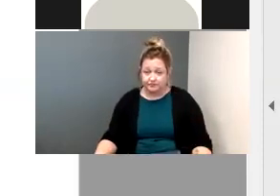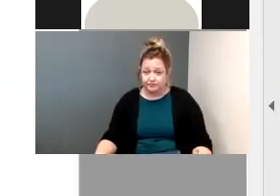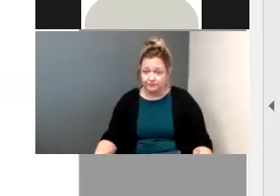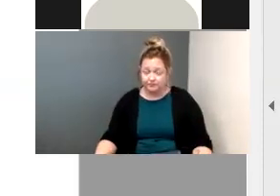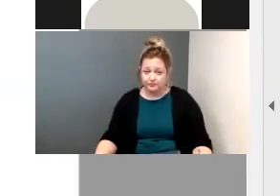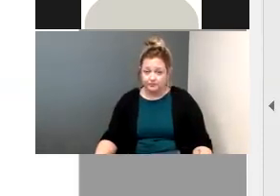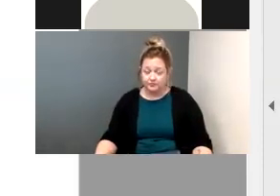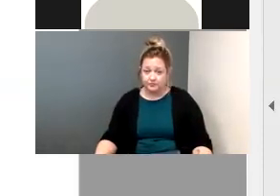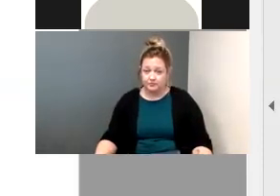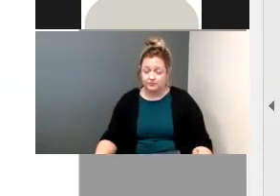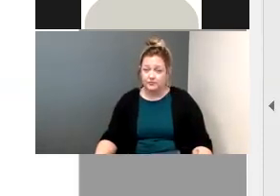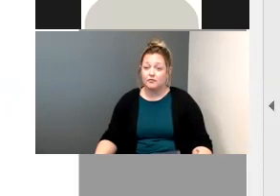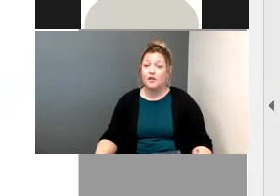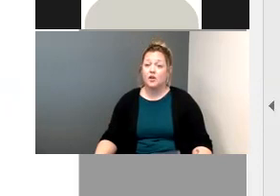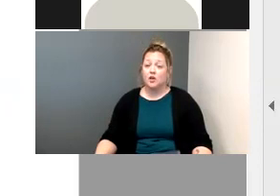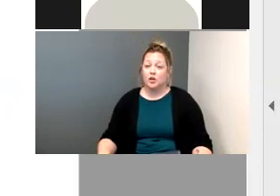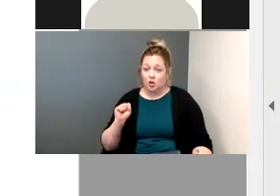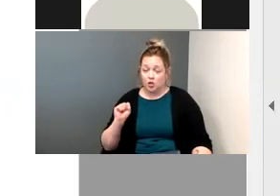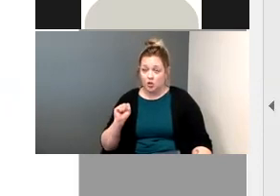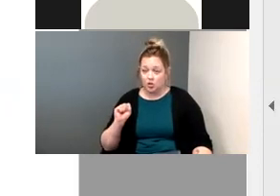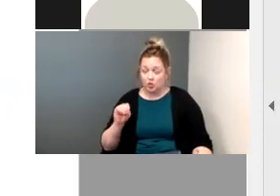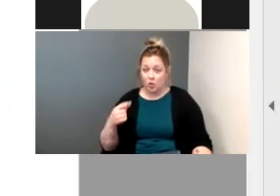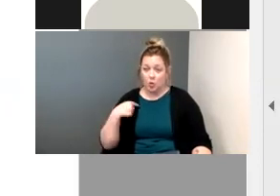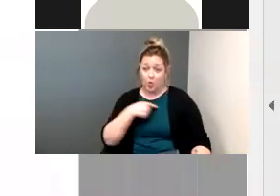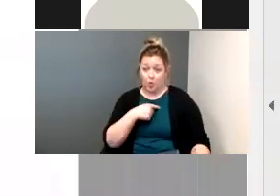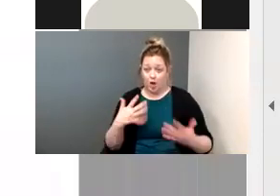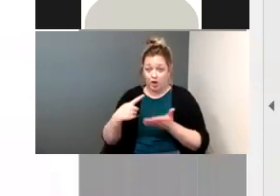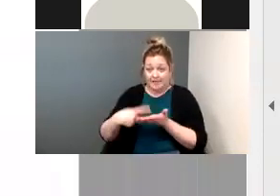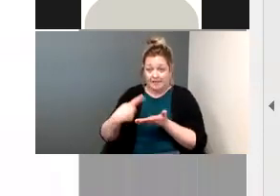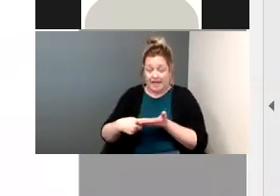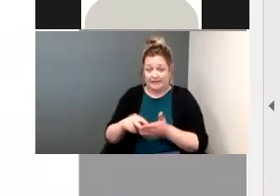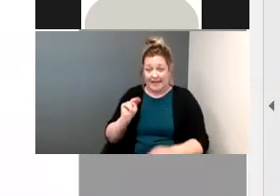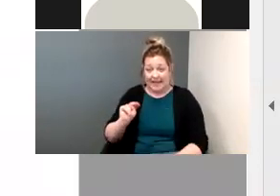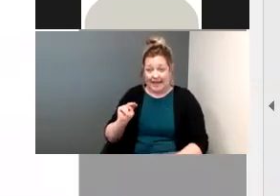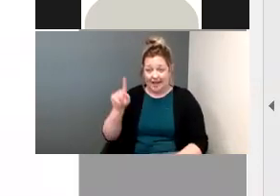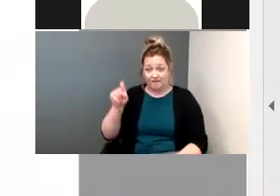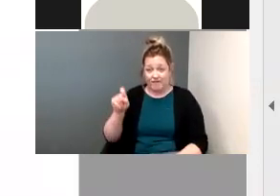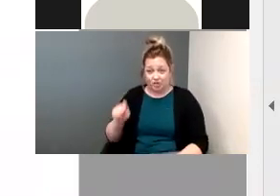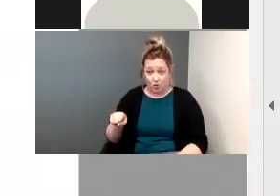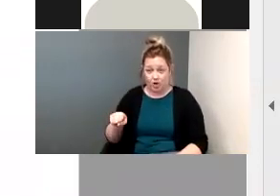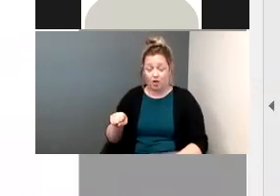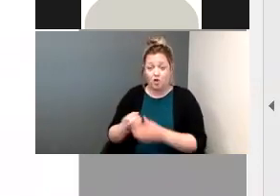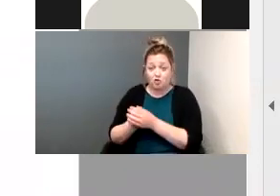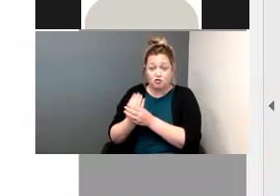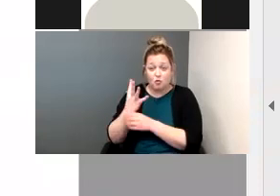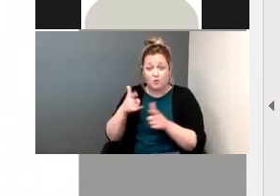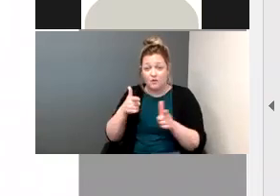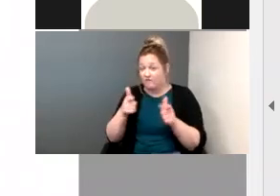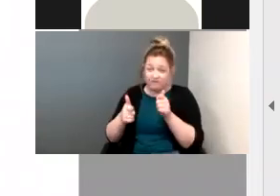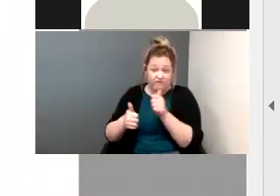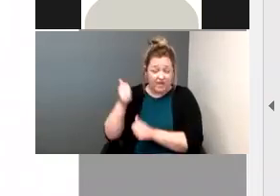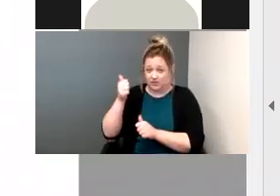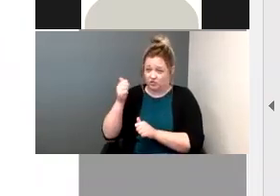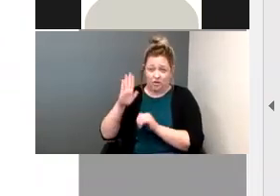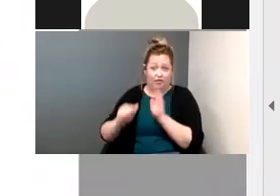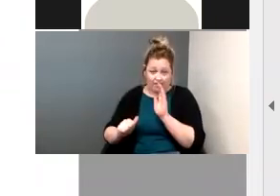Okay, so we discussed that n factorial intuitively grows faster than 3 to the power of n, but we'll also talk about this in